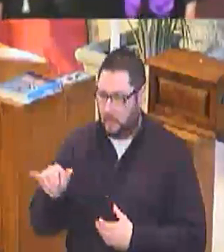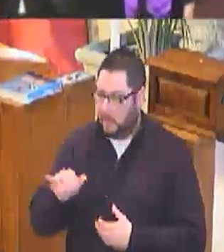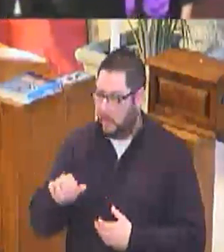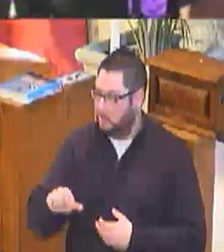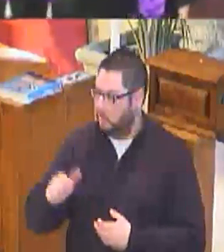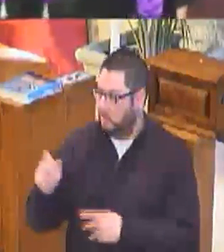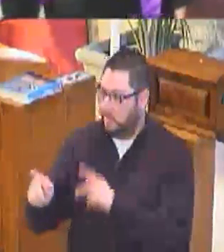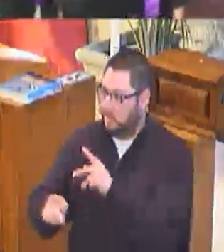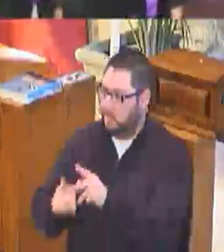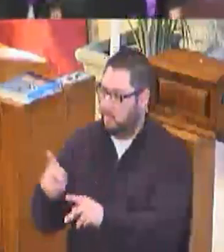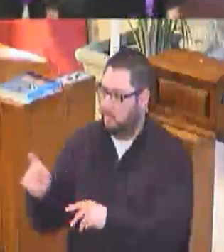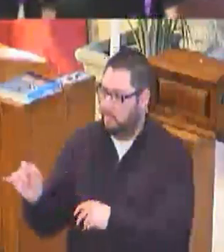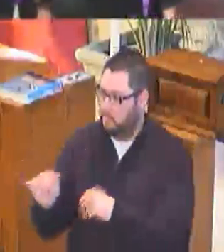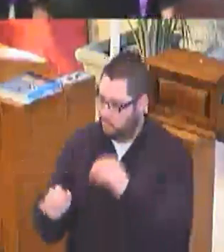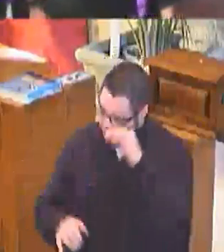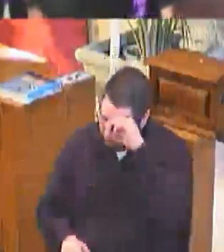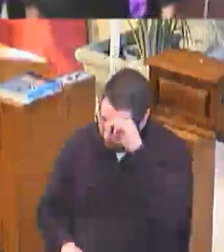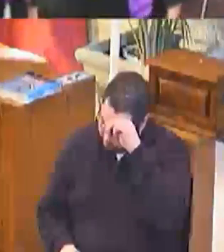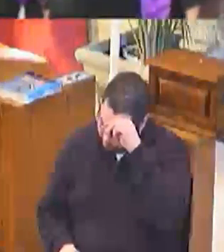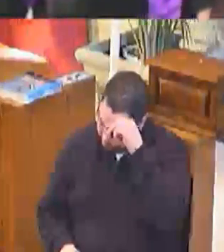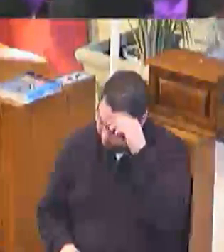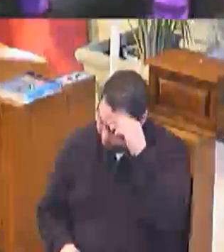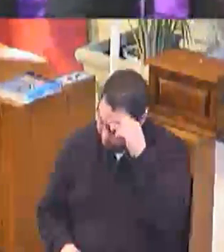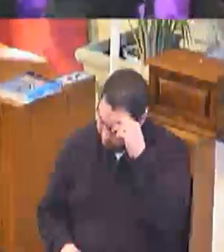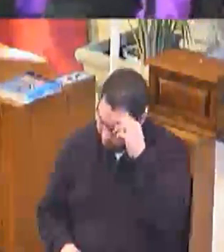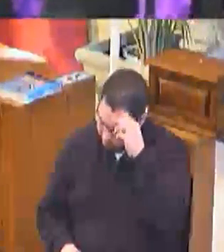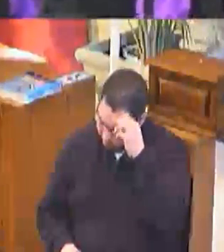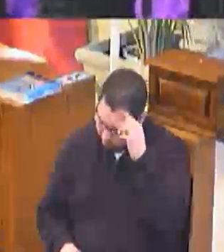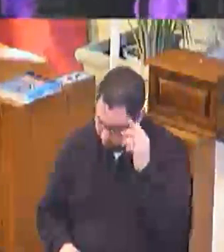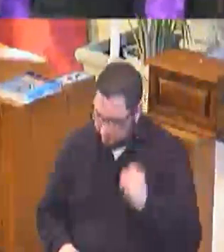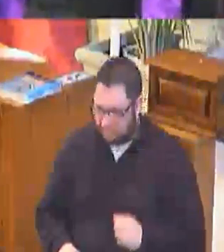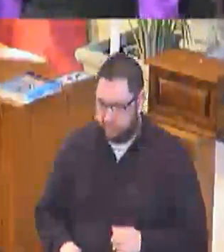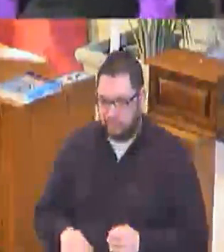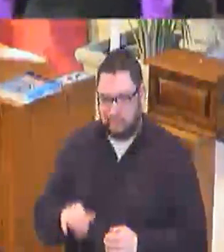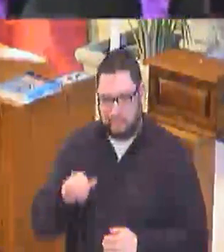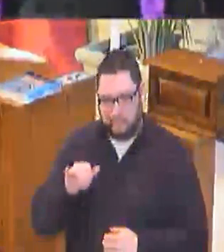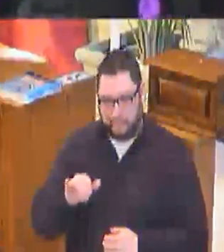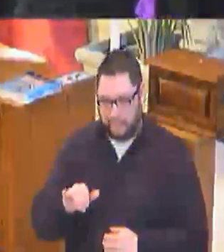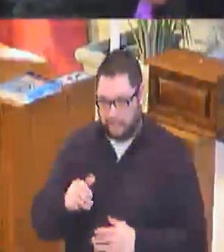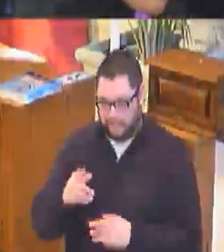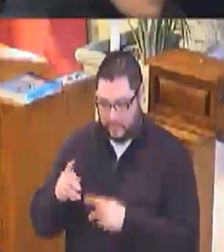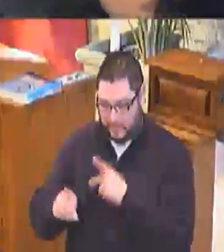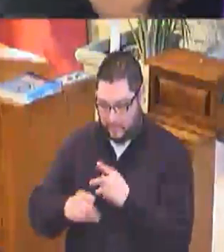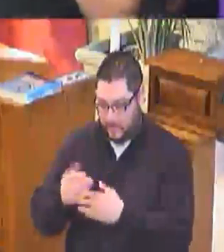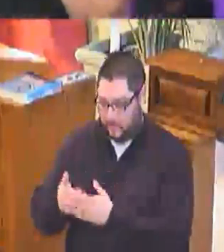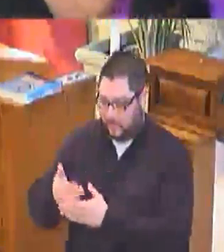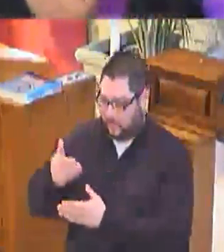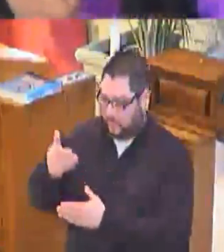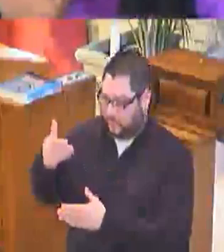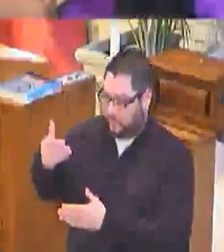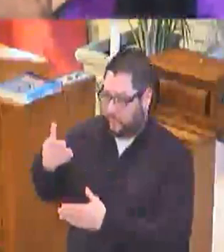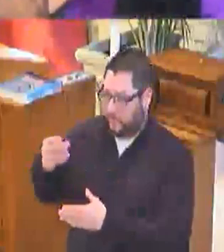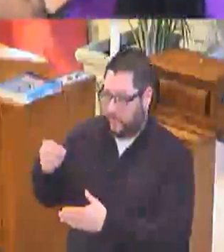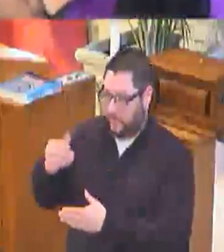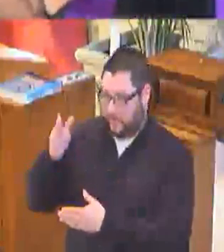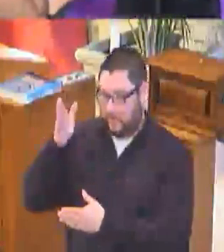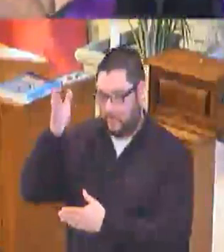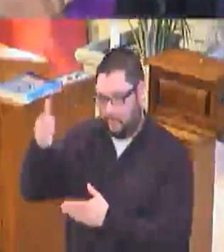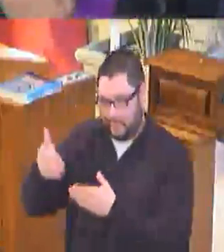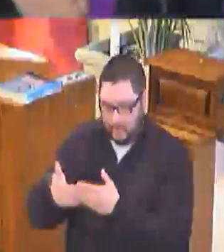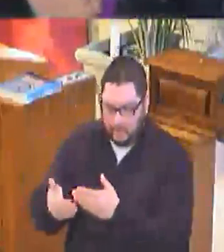everyone else. That was and ever will be.